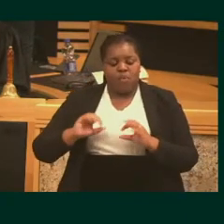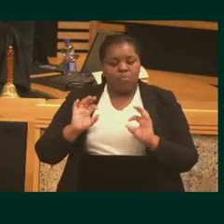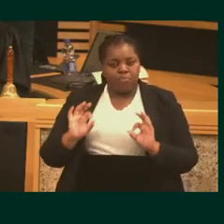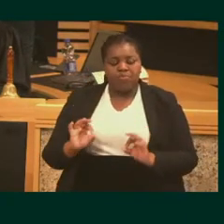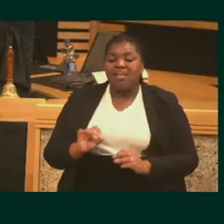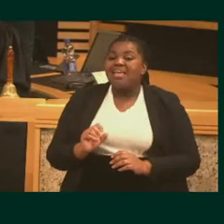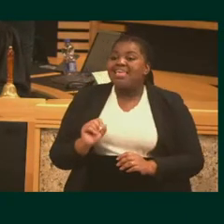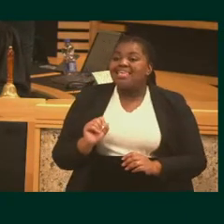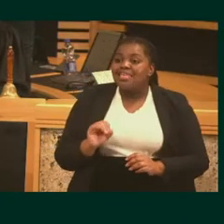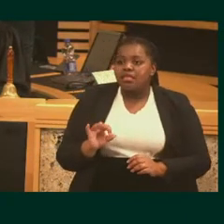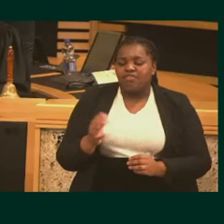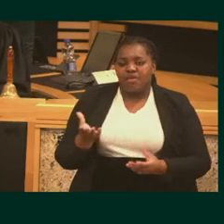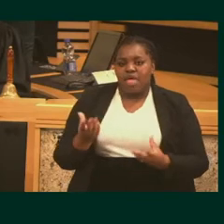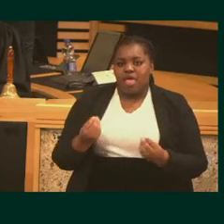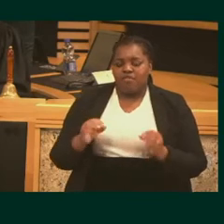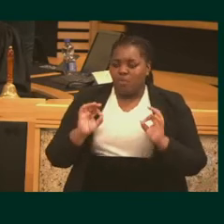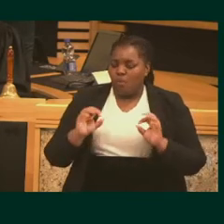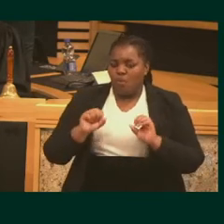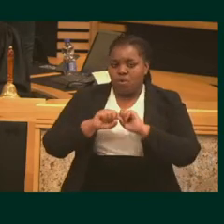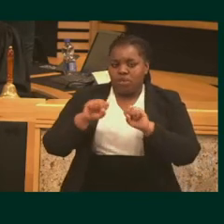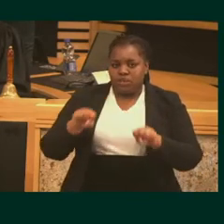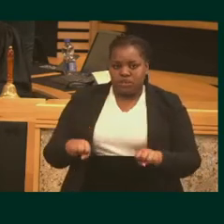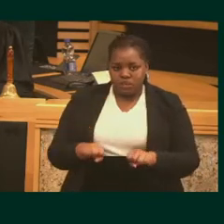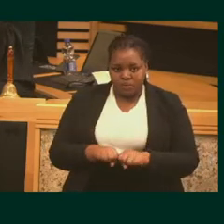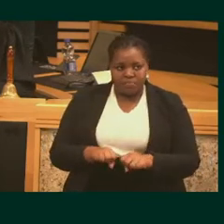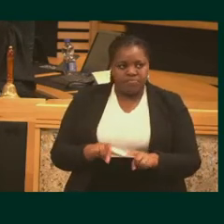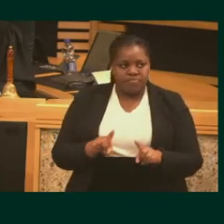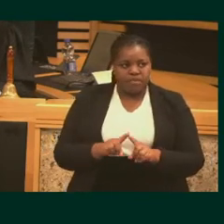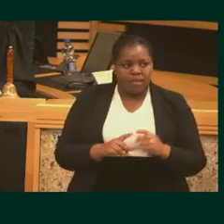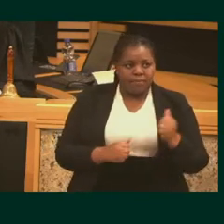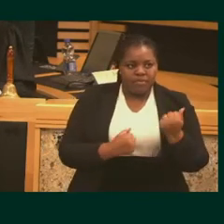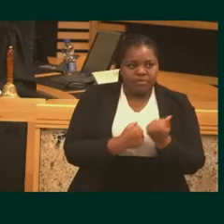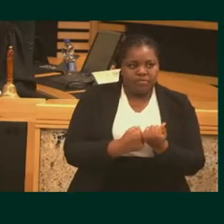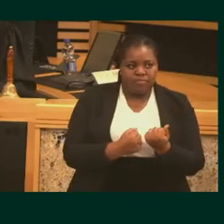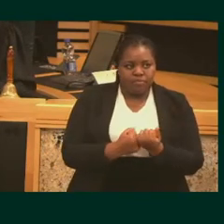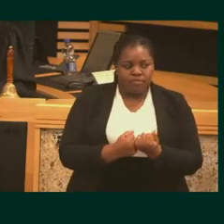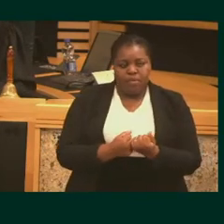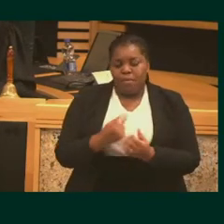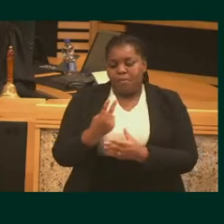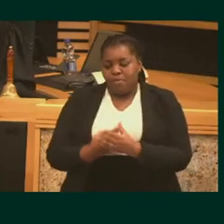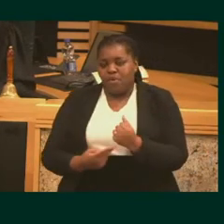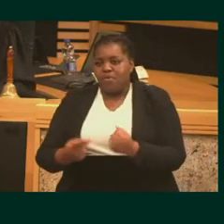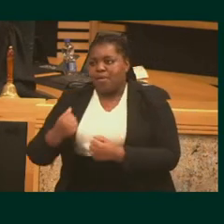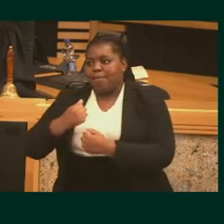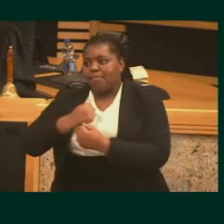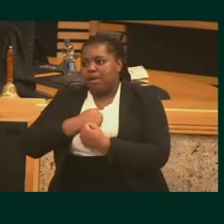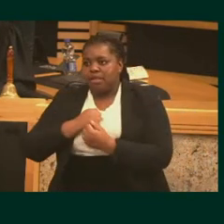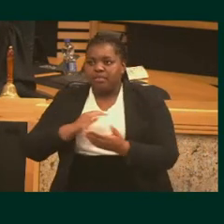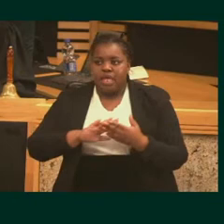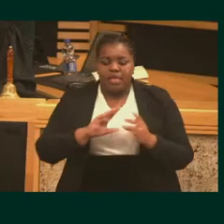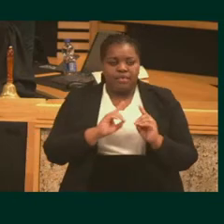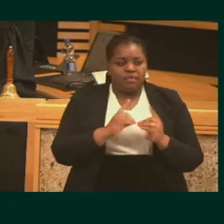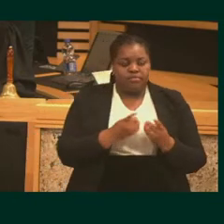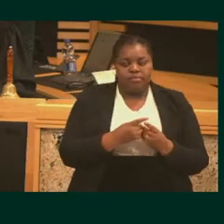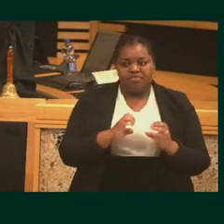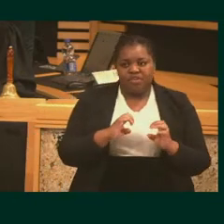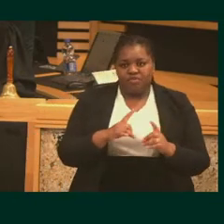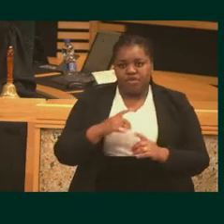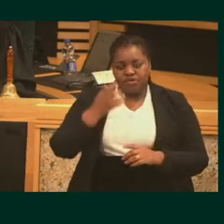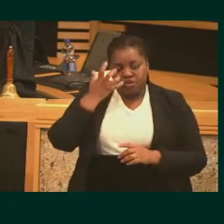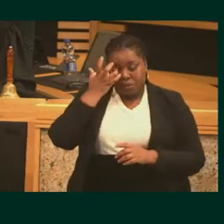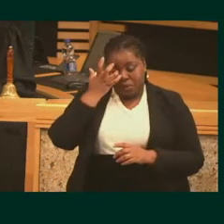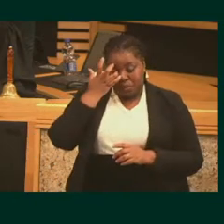if they have good systems and supported by both parents and Department of